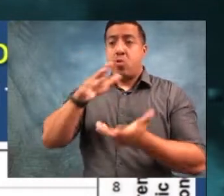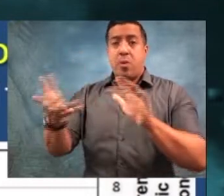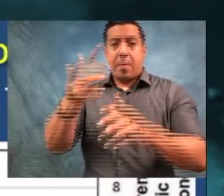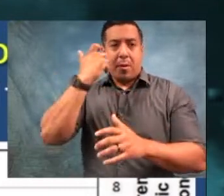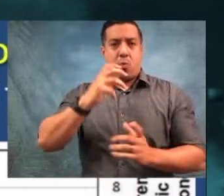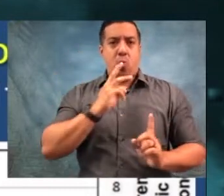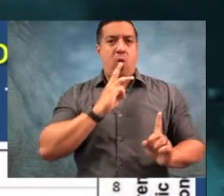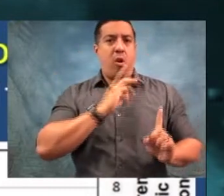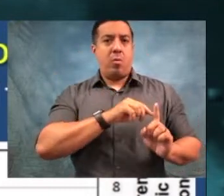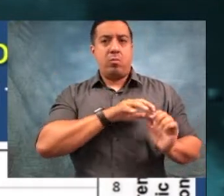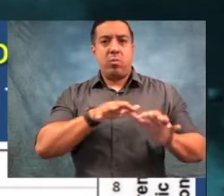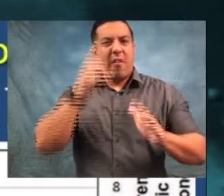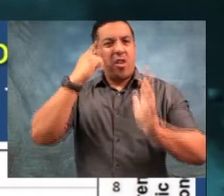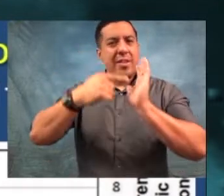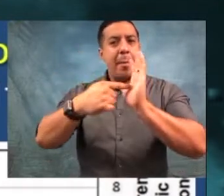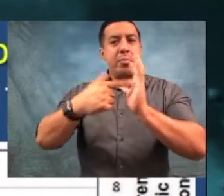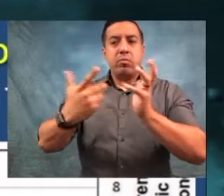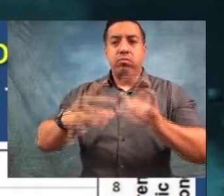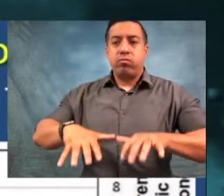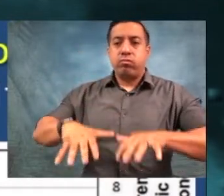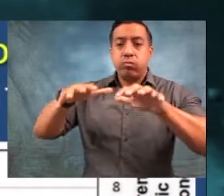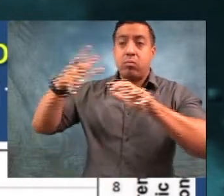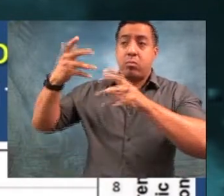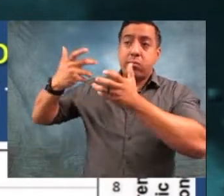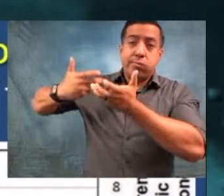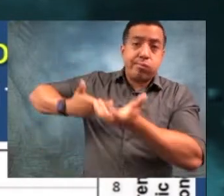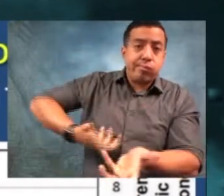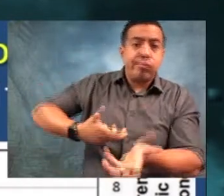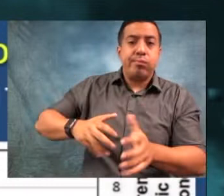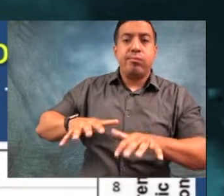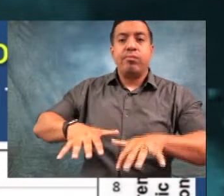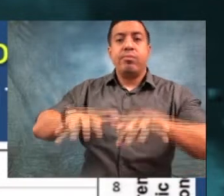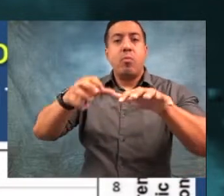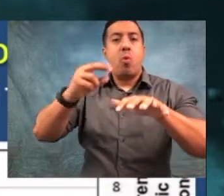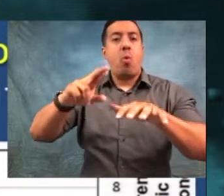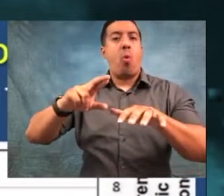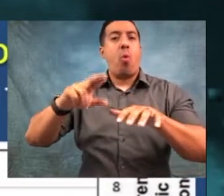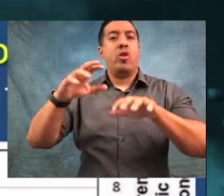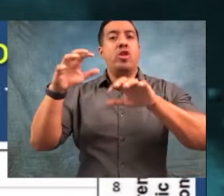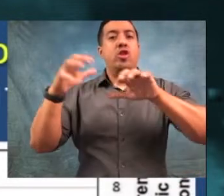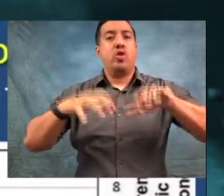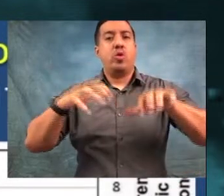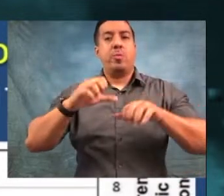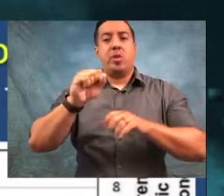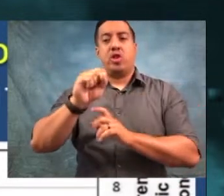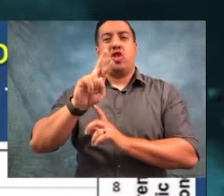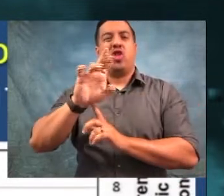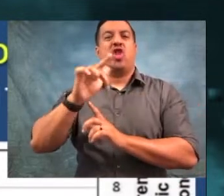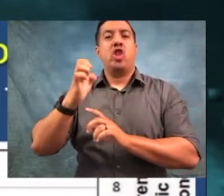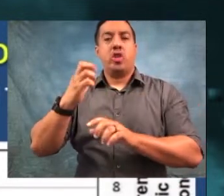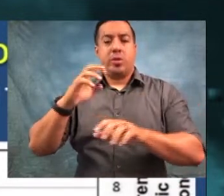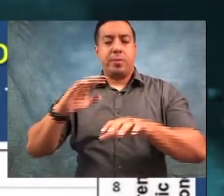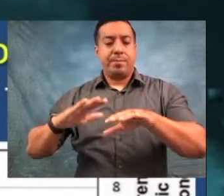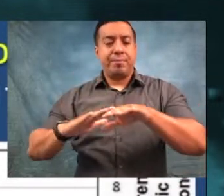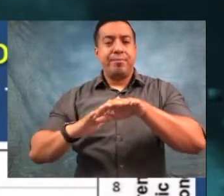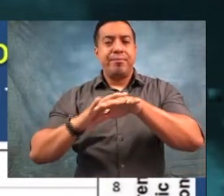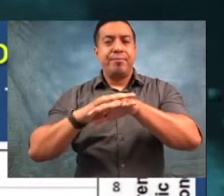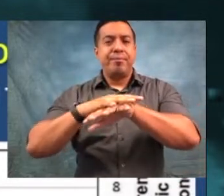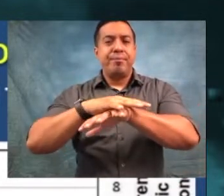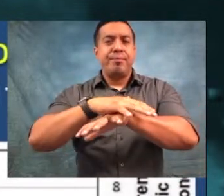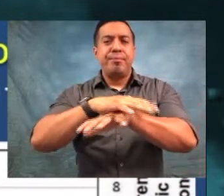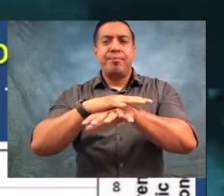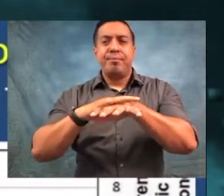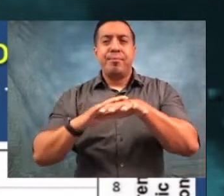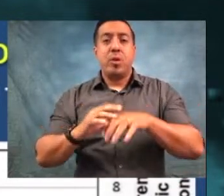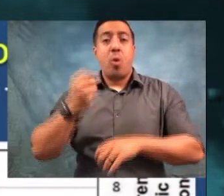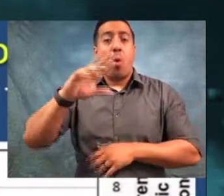fatalities. So I'm talking about flooding from heavy rain and from storm surge. You can see